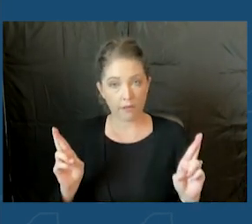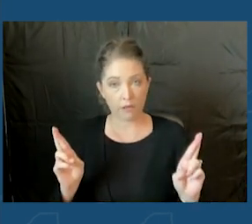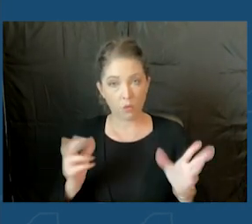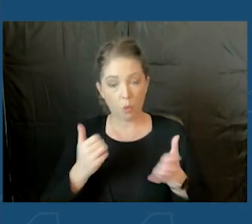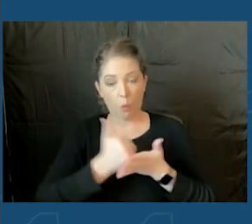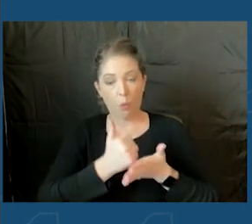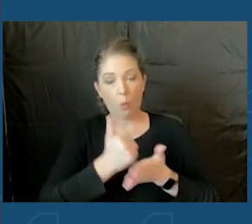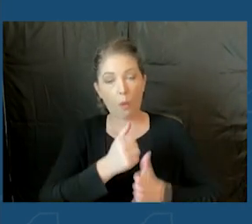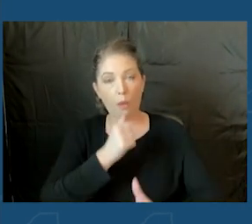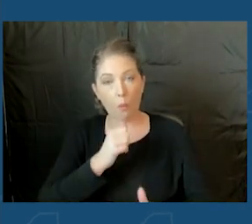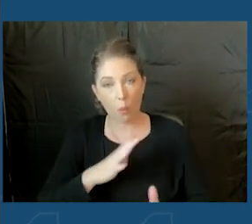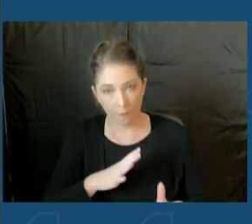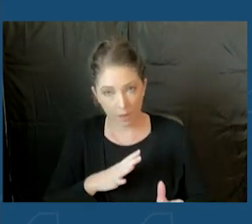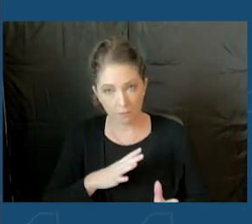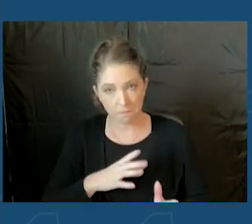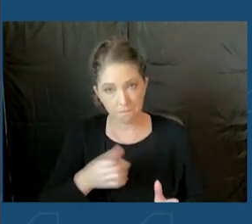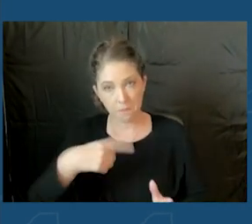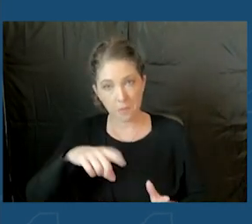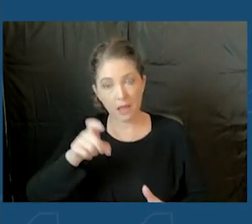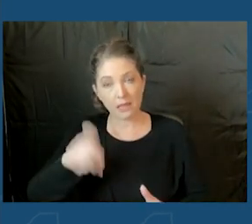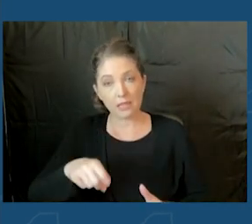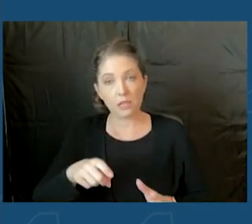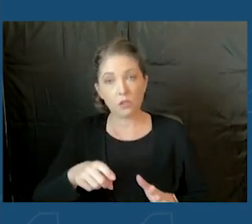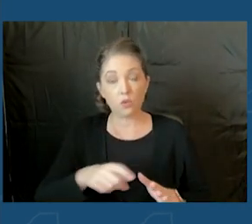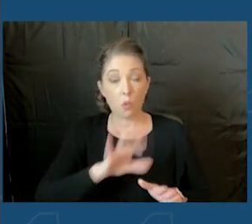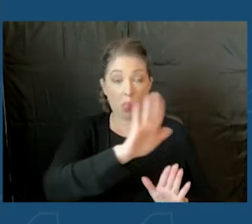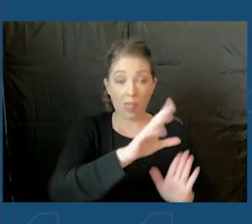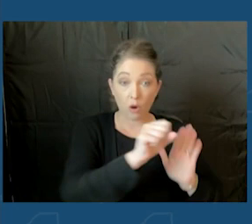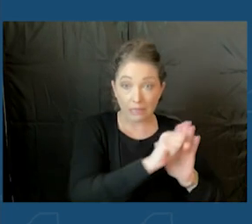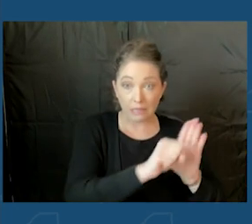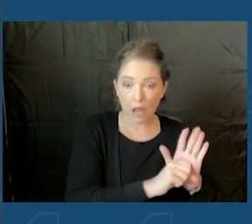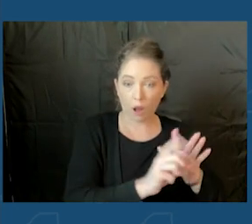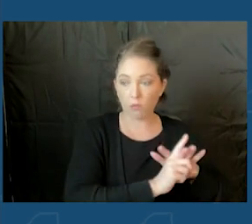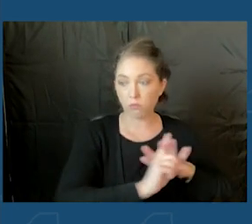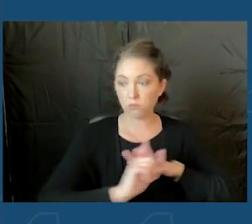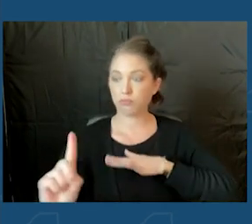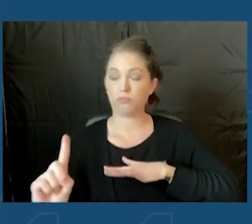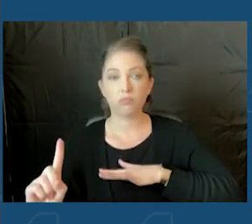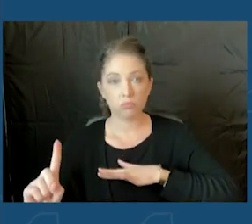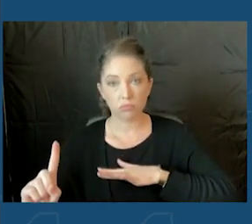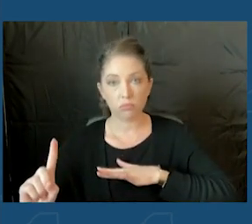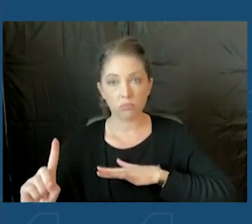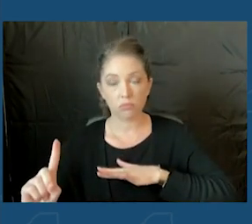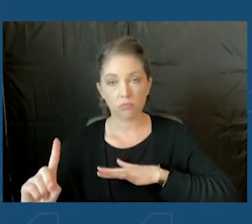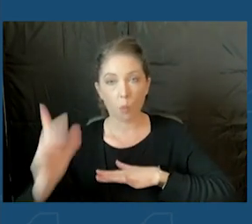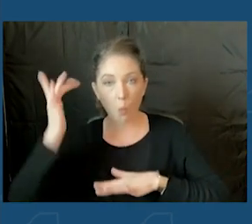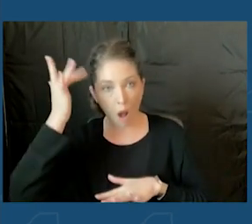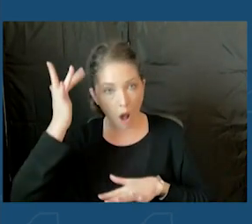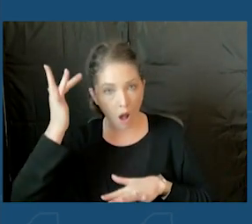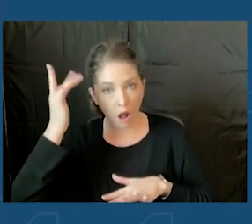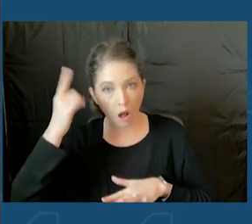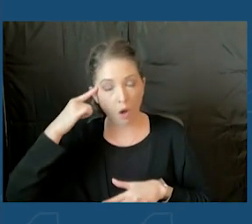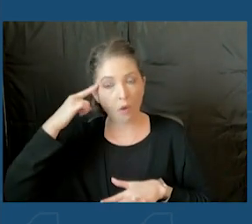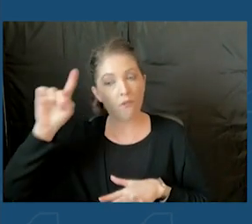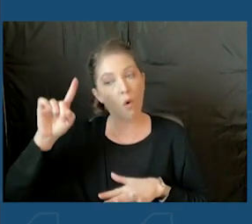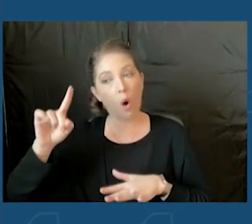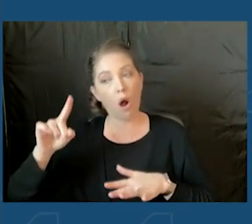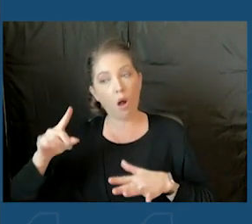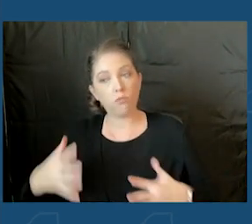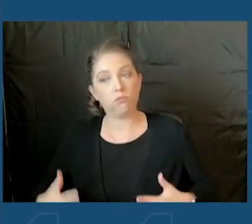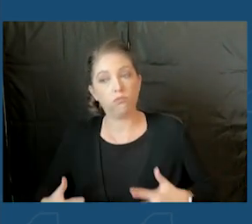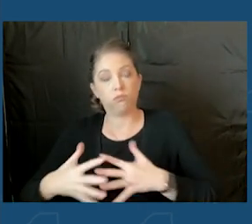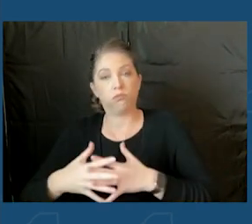women who have to flee their states in order to have the reproductive care